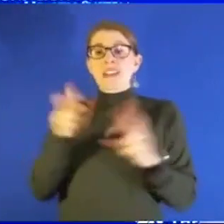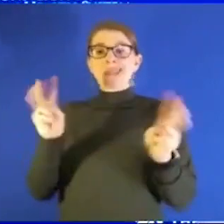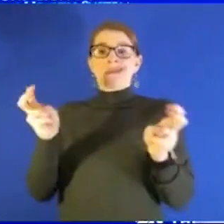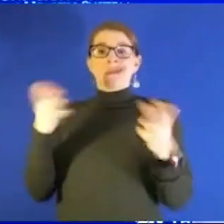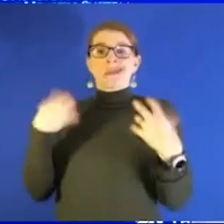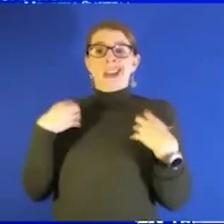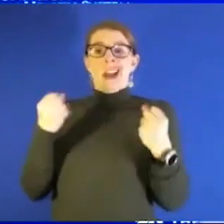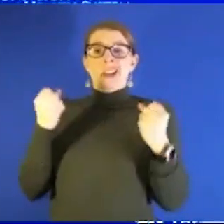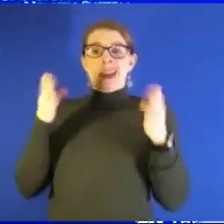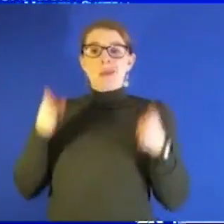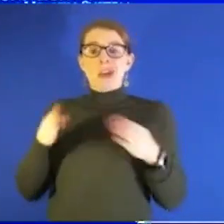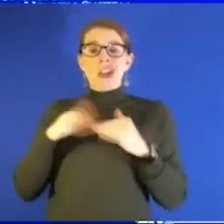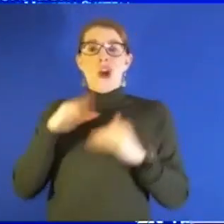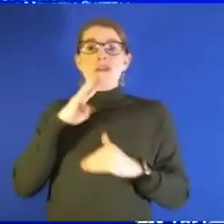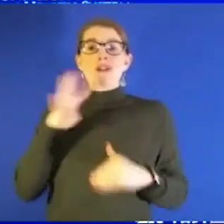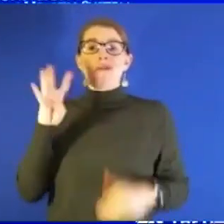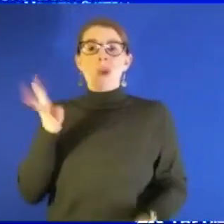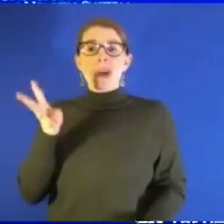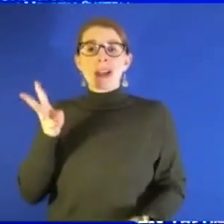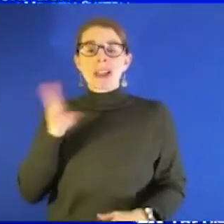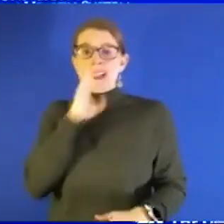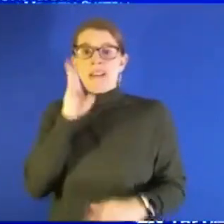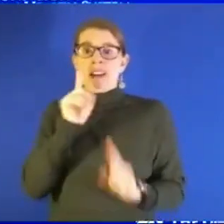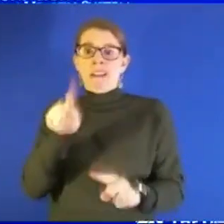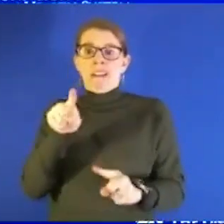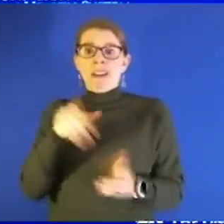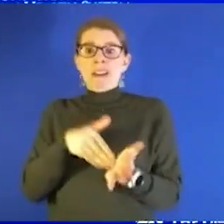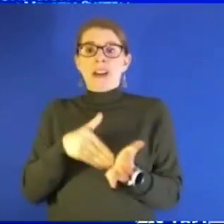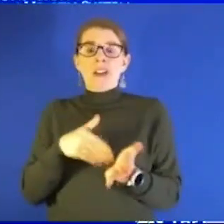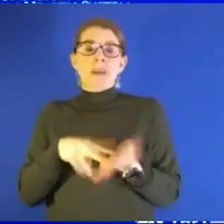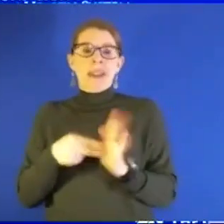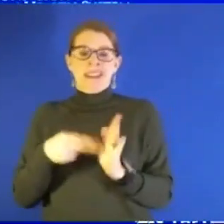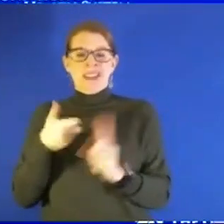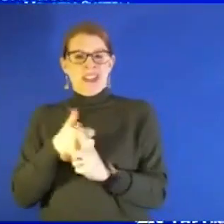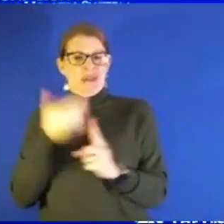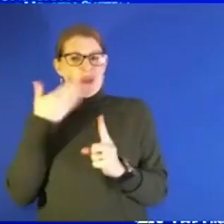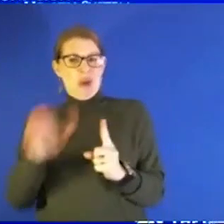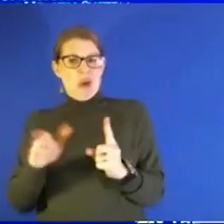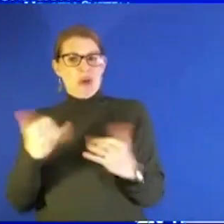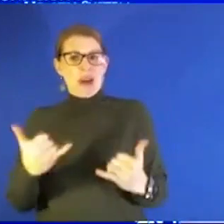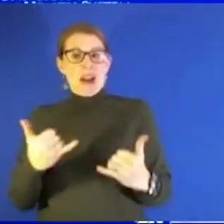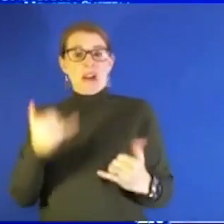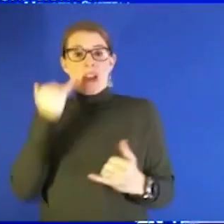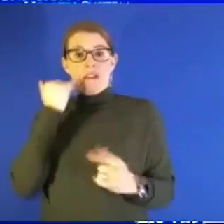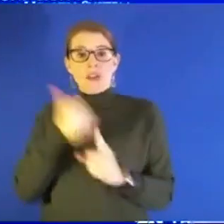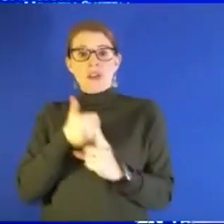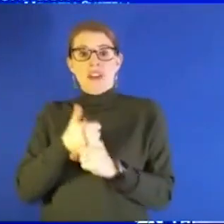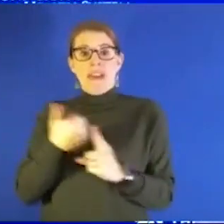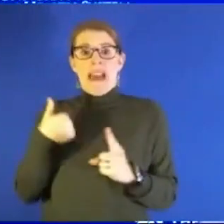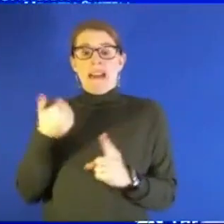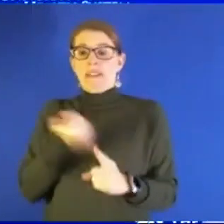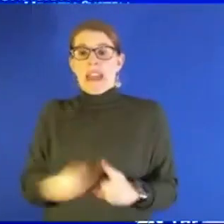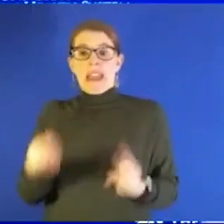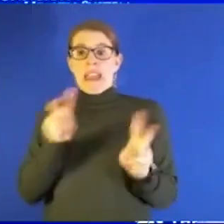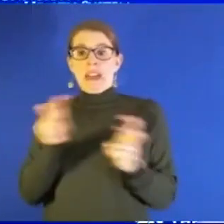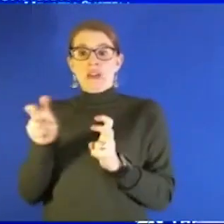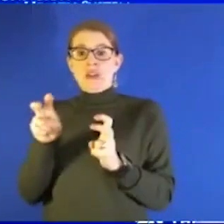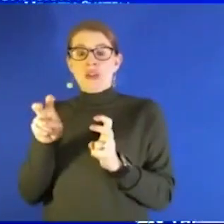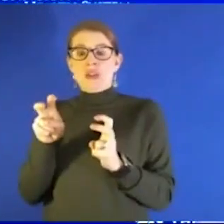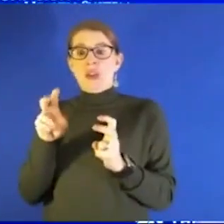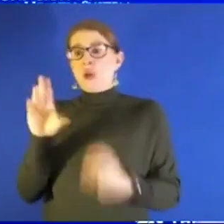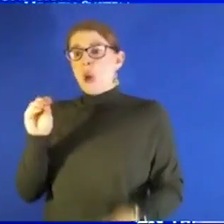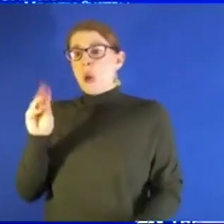40, you've never been to the doctor, you don't necessarily know at this point in time if you have some undiagnosed comorbidities such